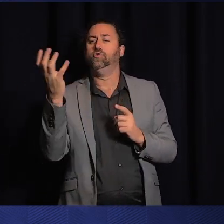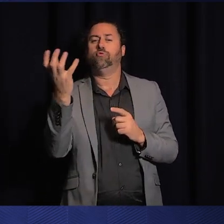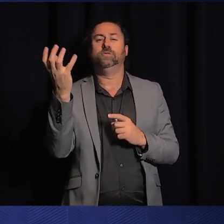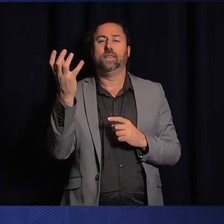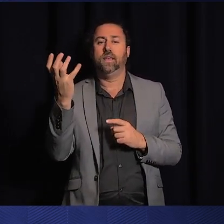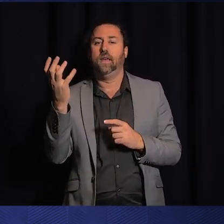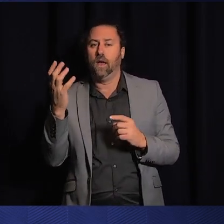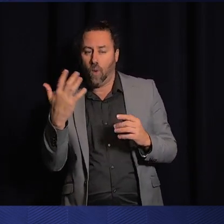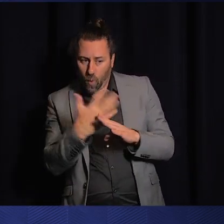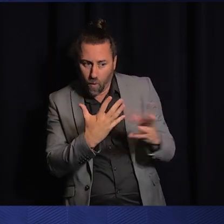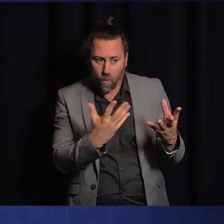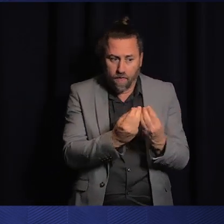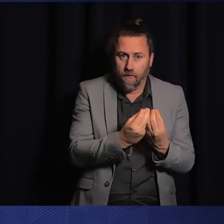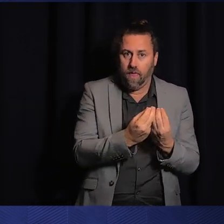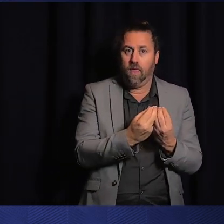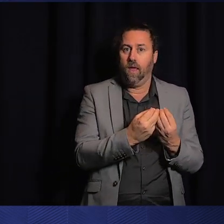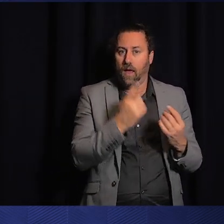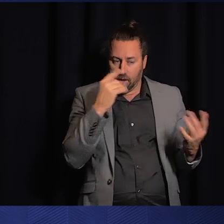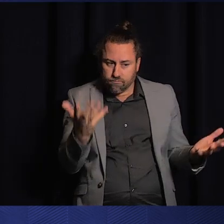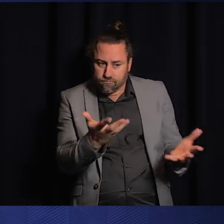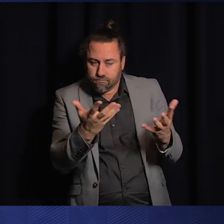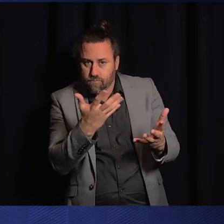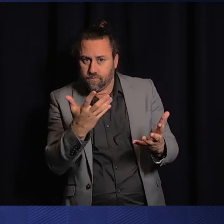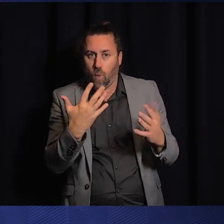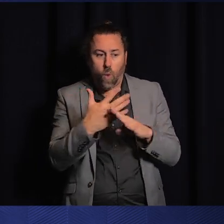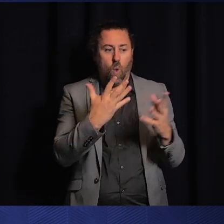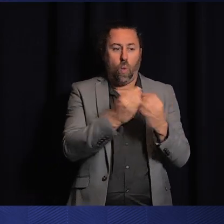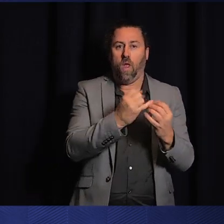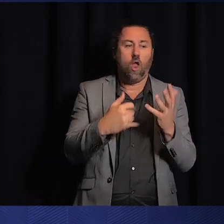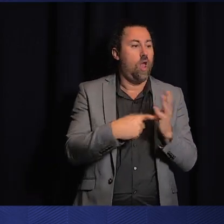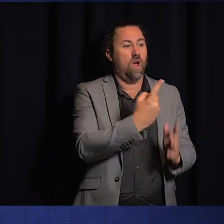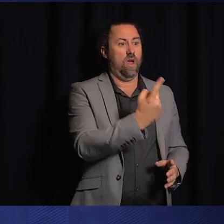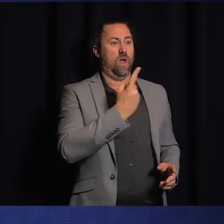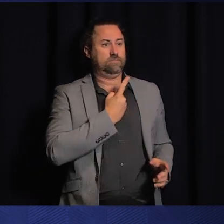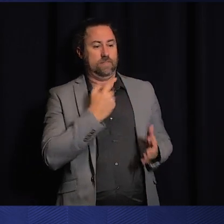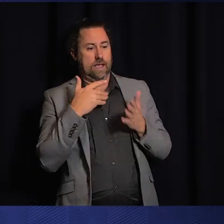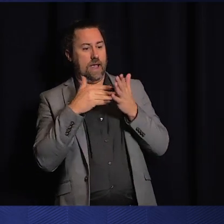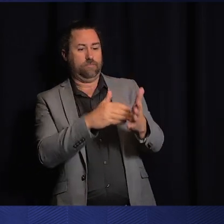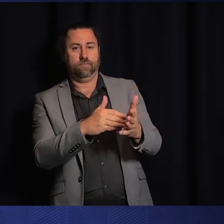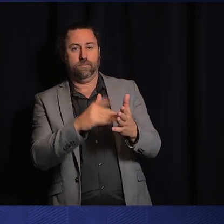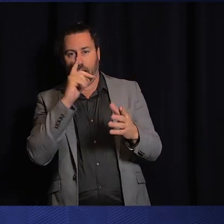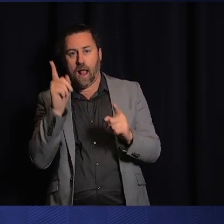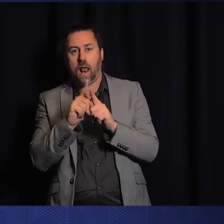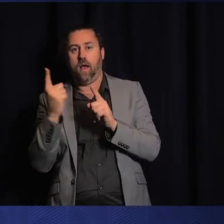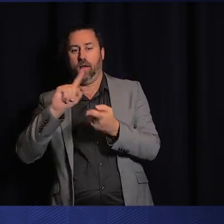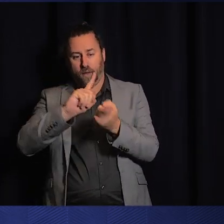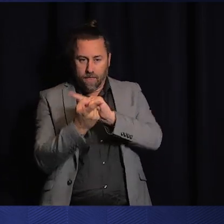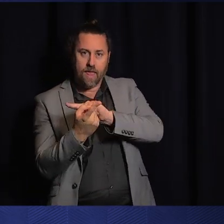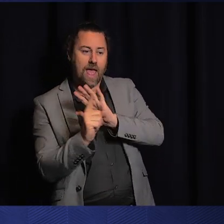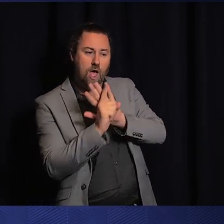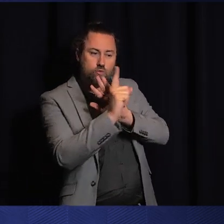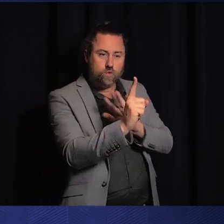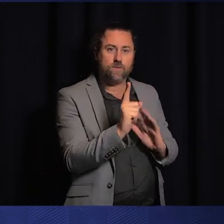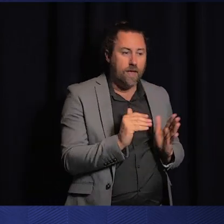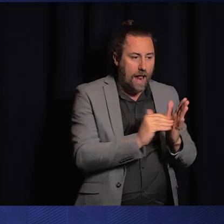internally displaced. And I think that you can go much more there than just by acting. Not just as a voice, but with